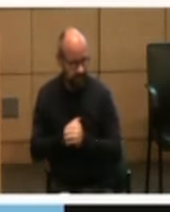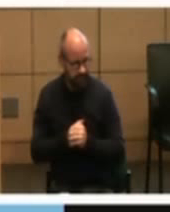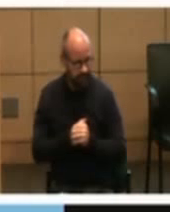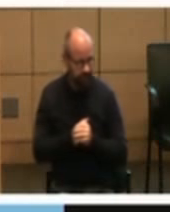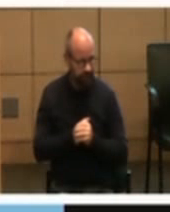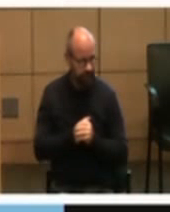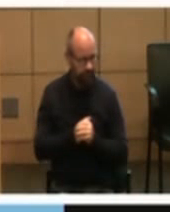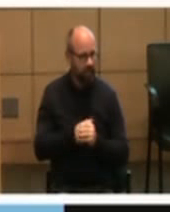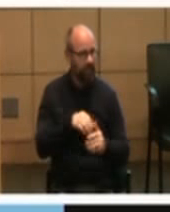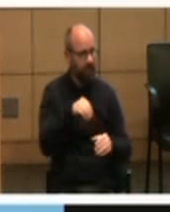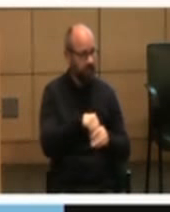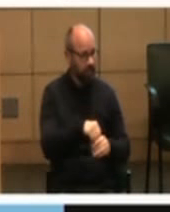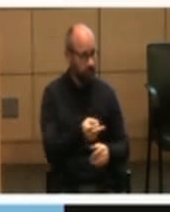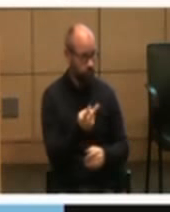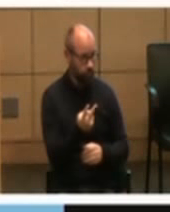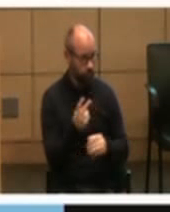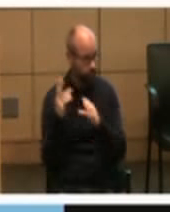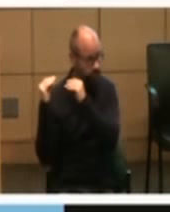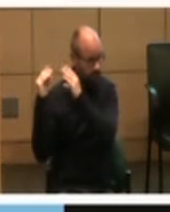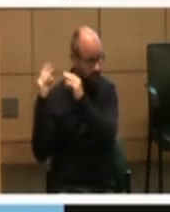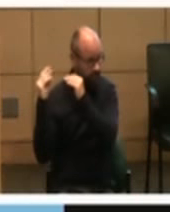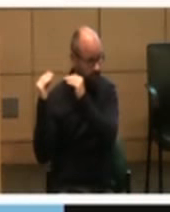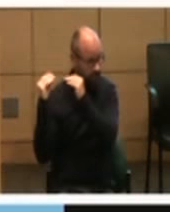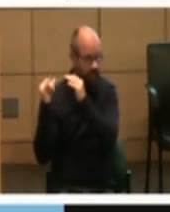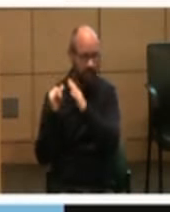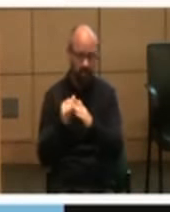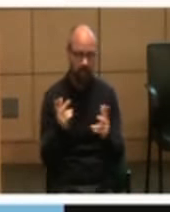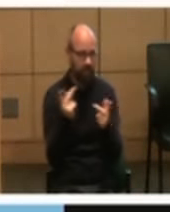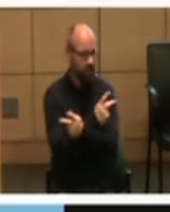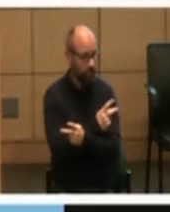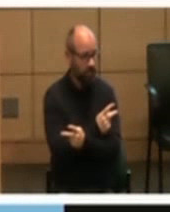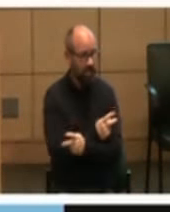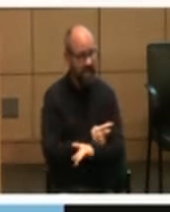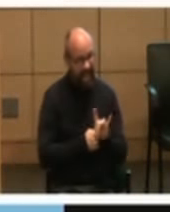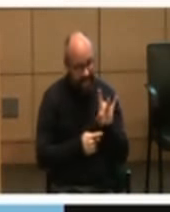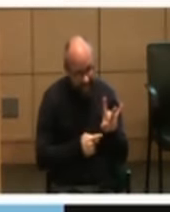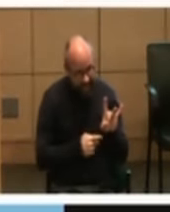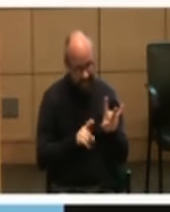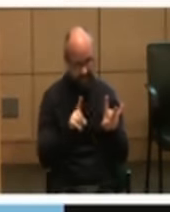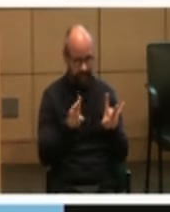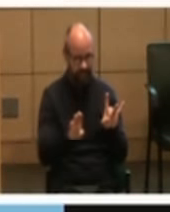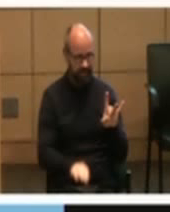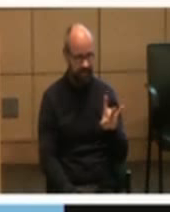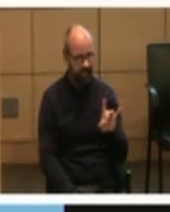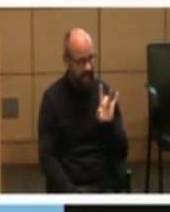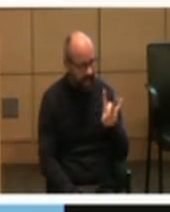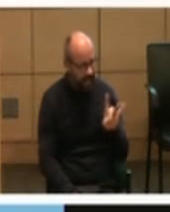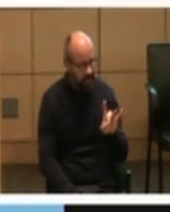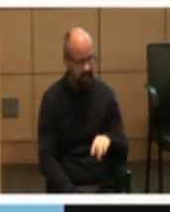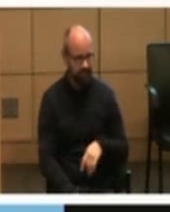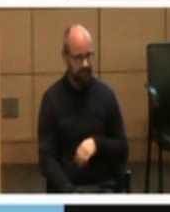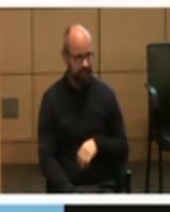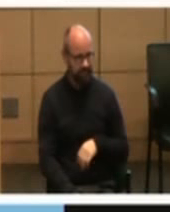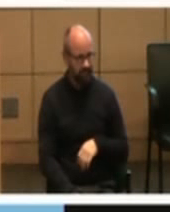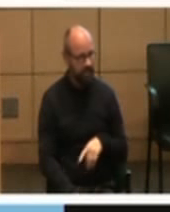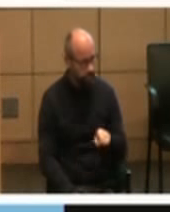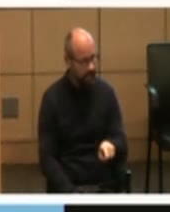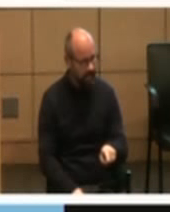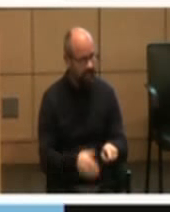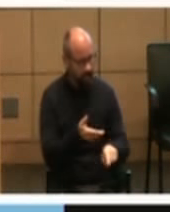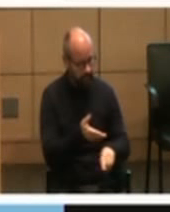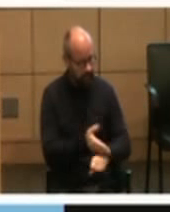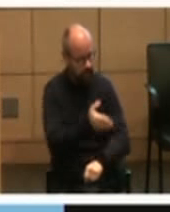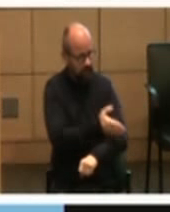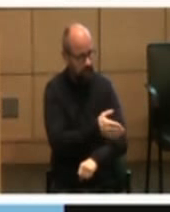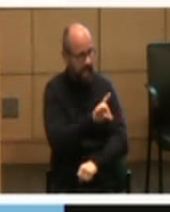the two-talker speech, that difference becomes greater, 8 dB, and that's huge. So